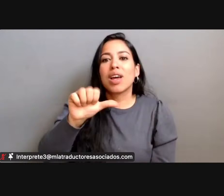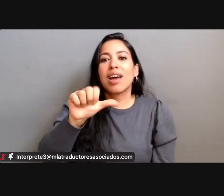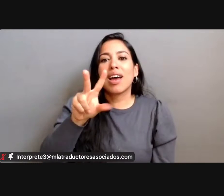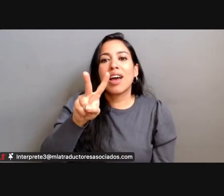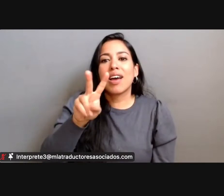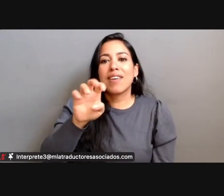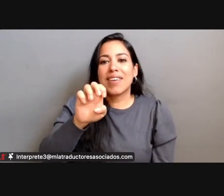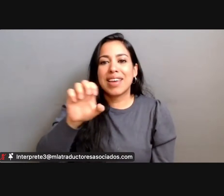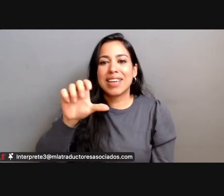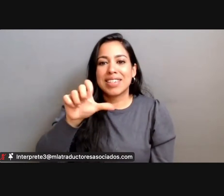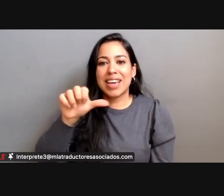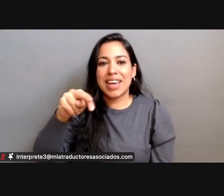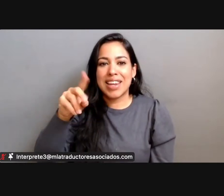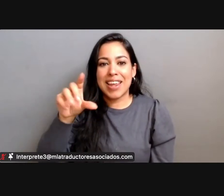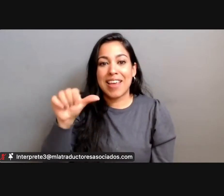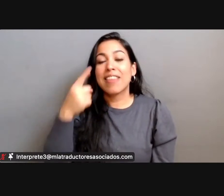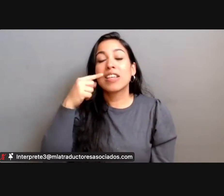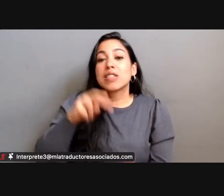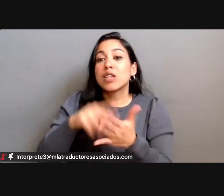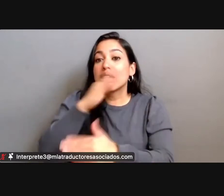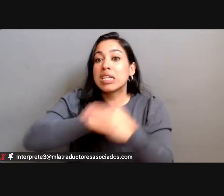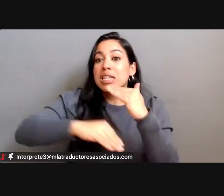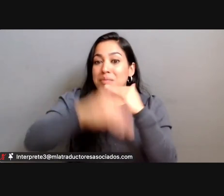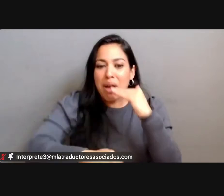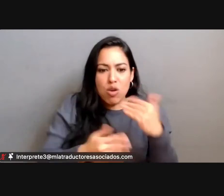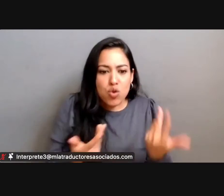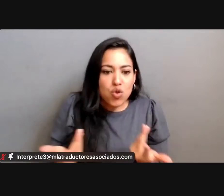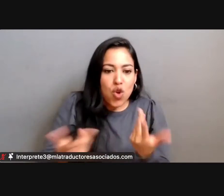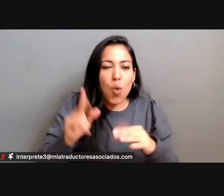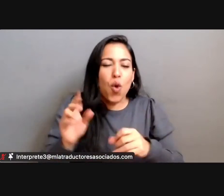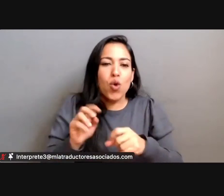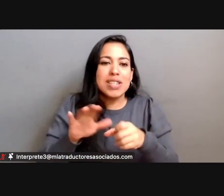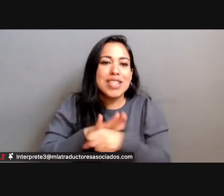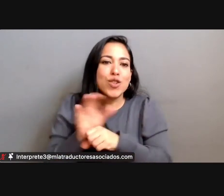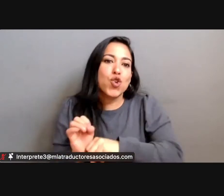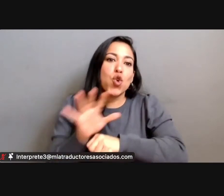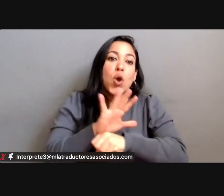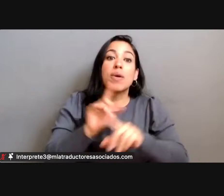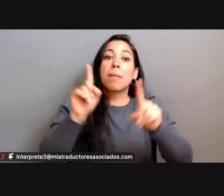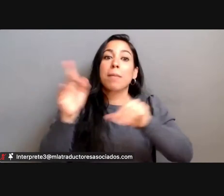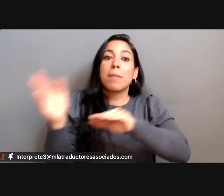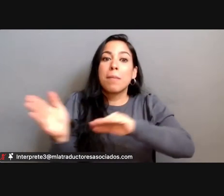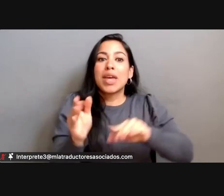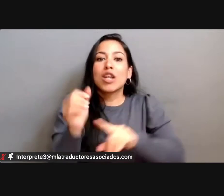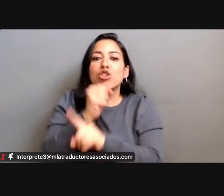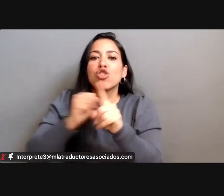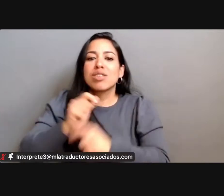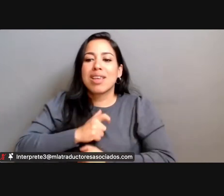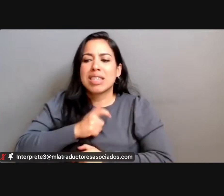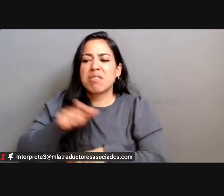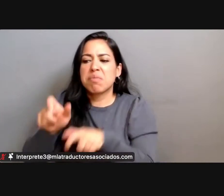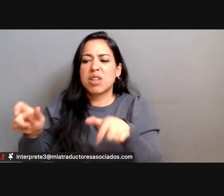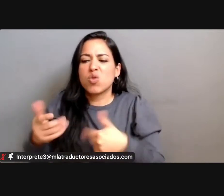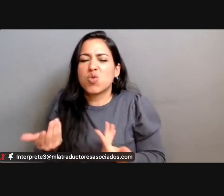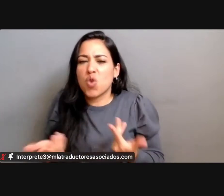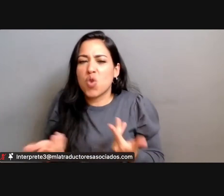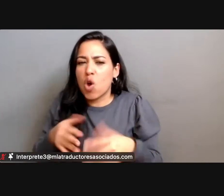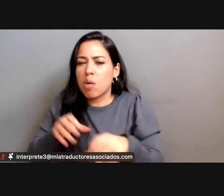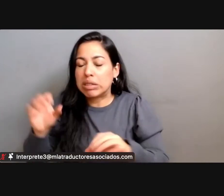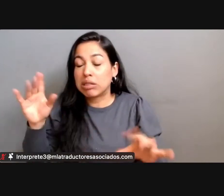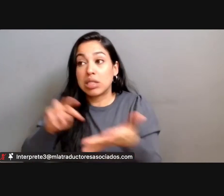Jimena Avellaneda, who will talk about the inequalities in the same scenario of the pandemics, but from the perspective of the civil